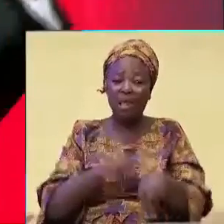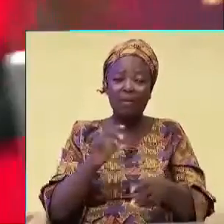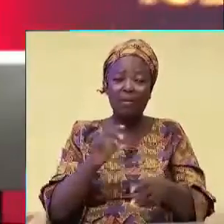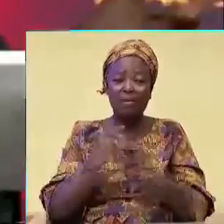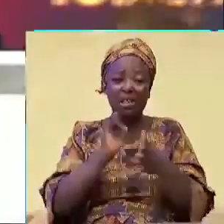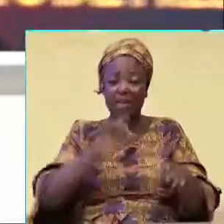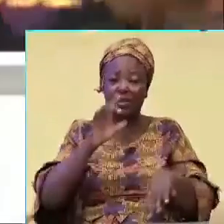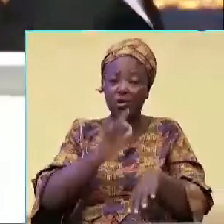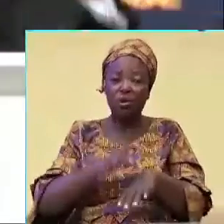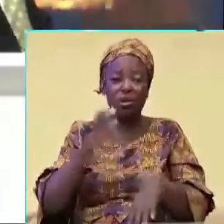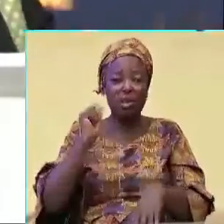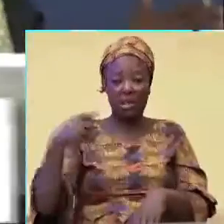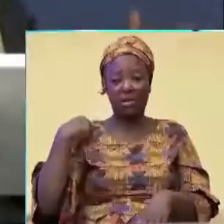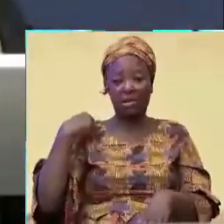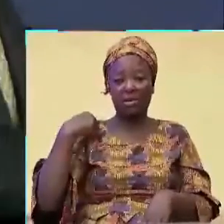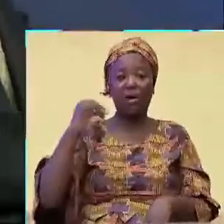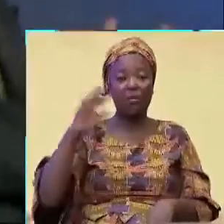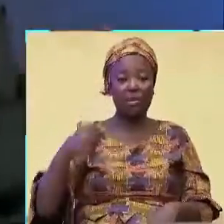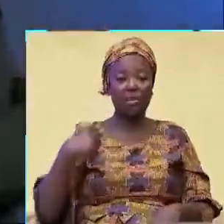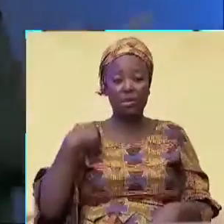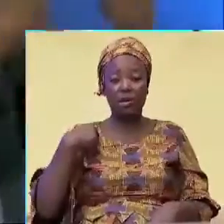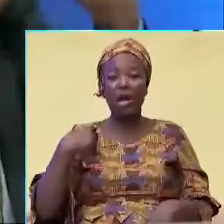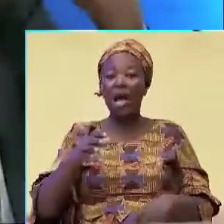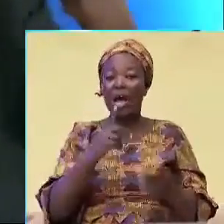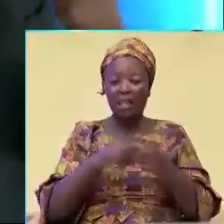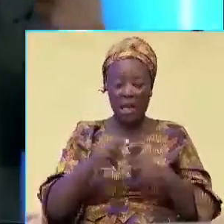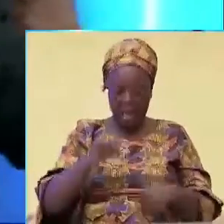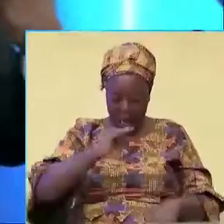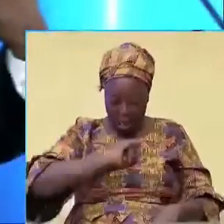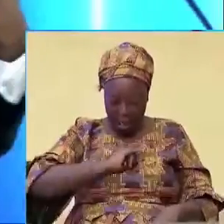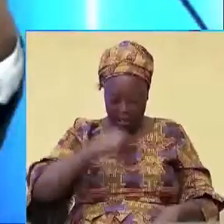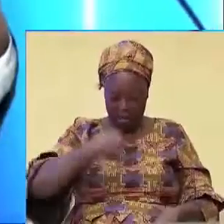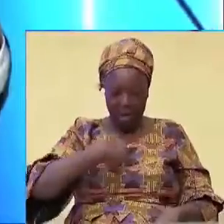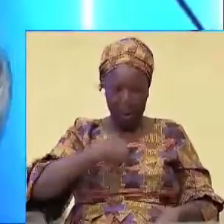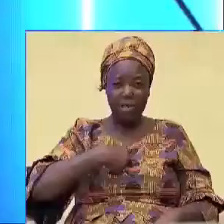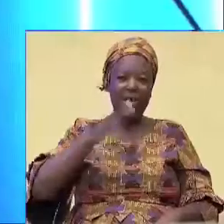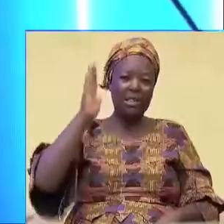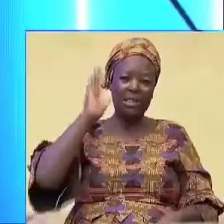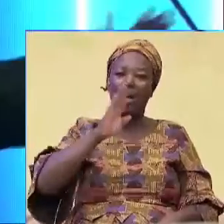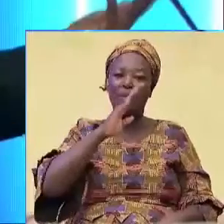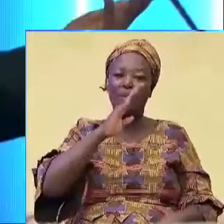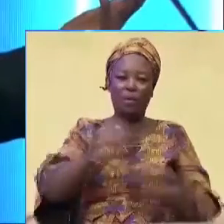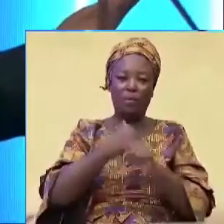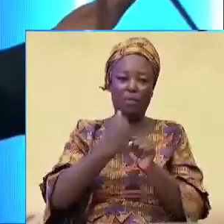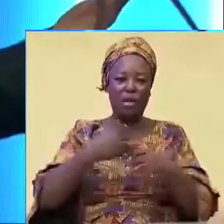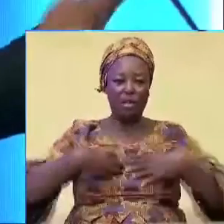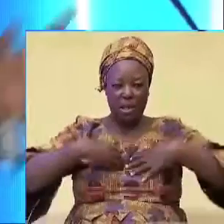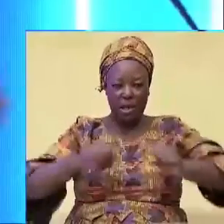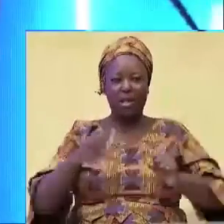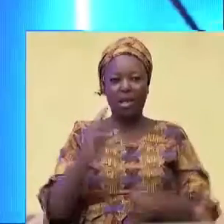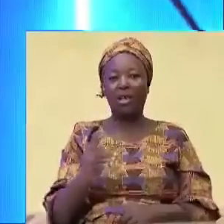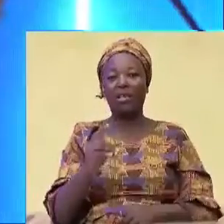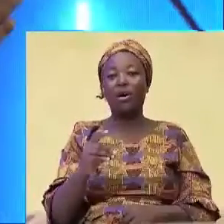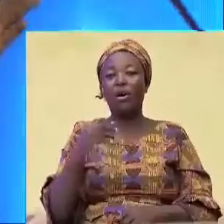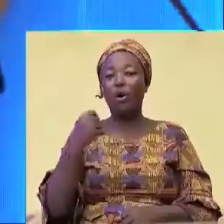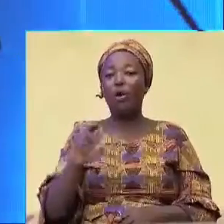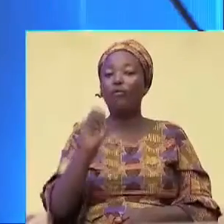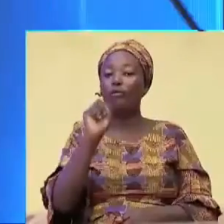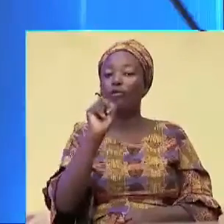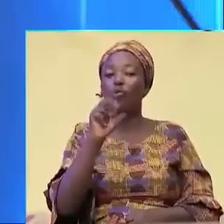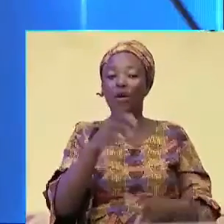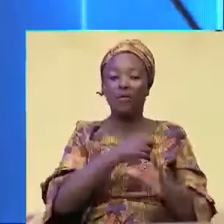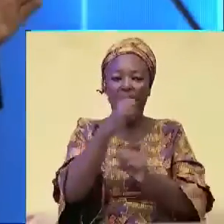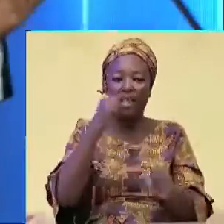I touch the hem of his garment, I shall be made whole from